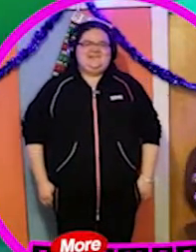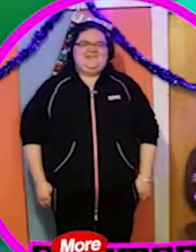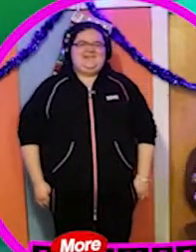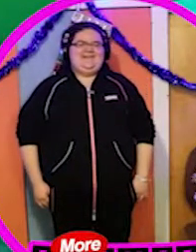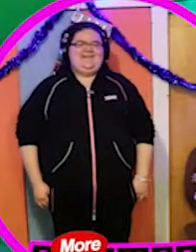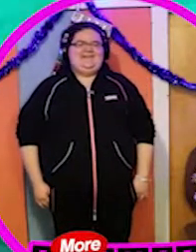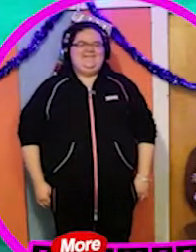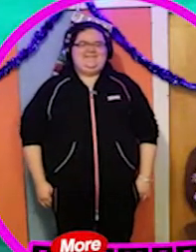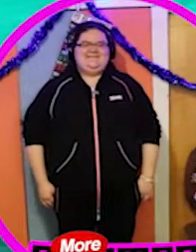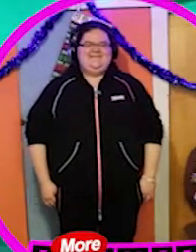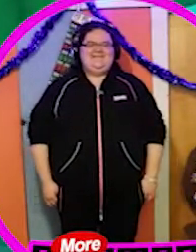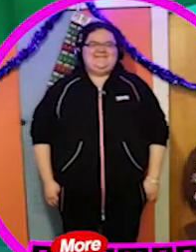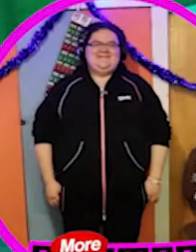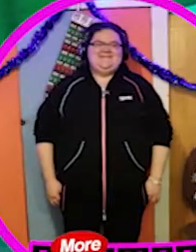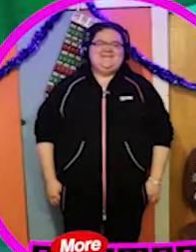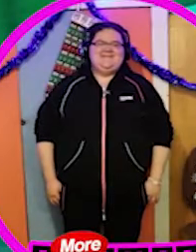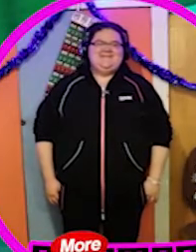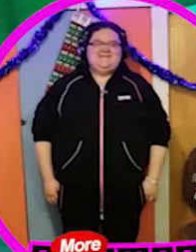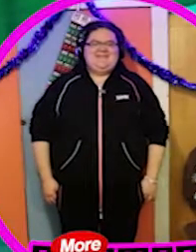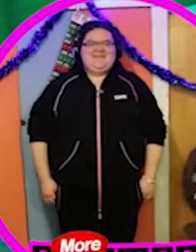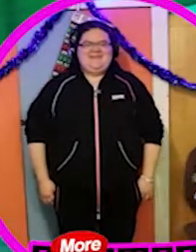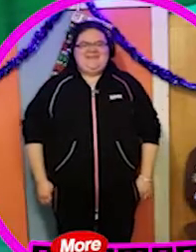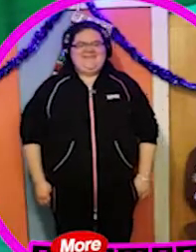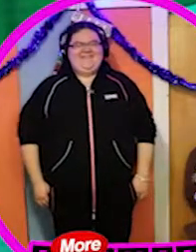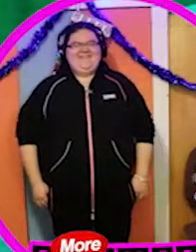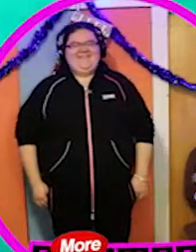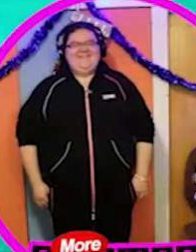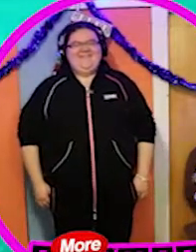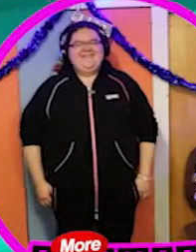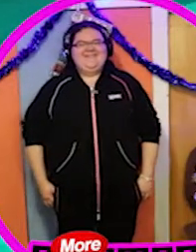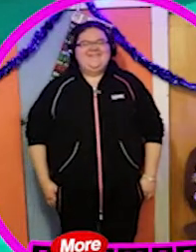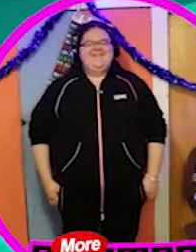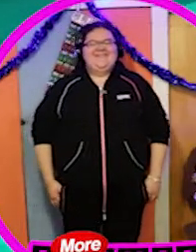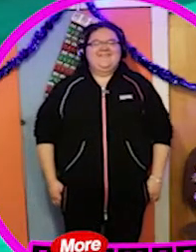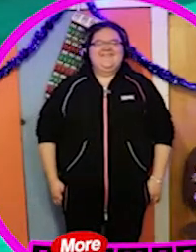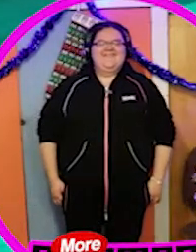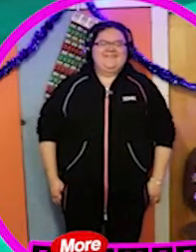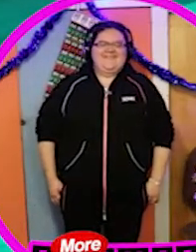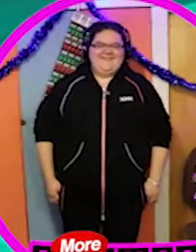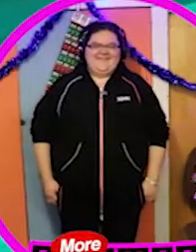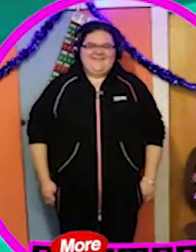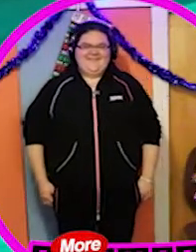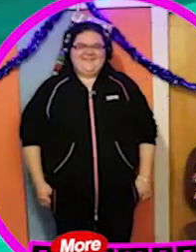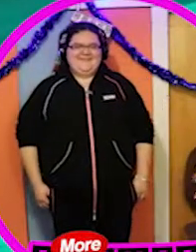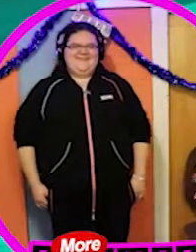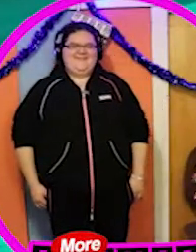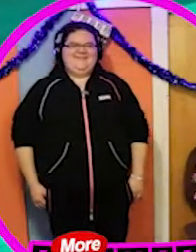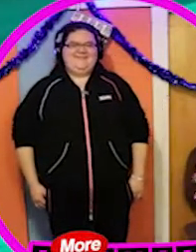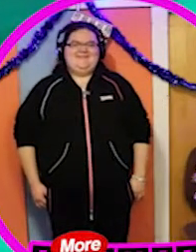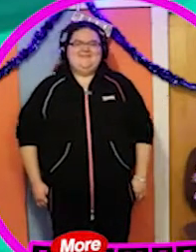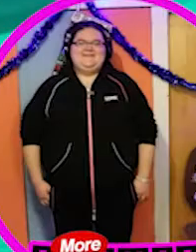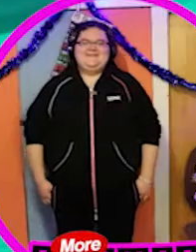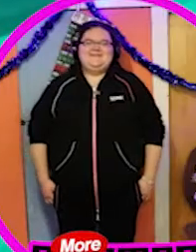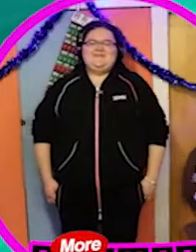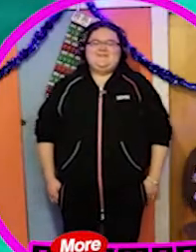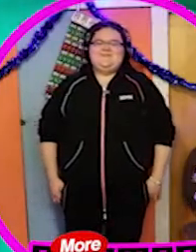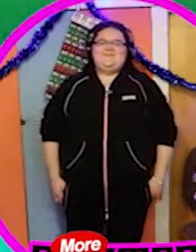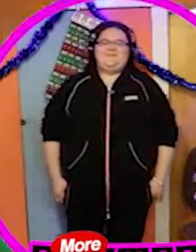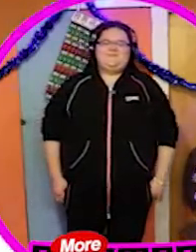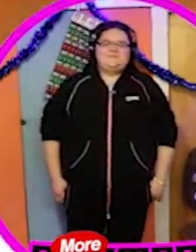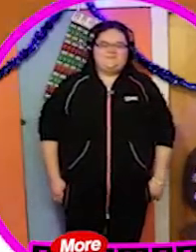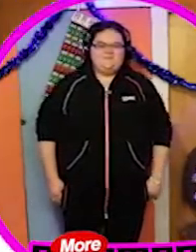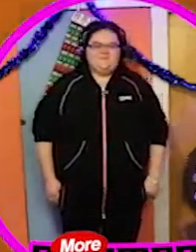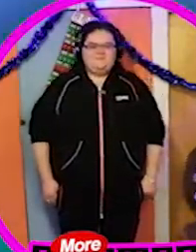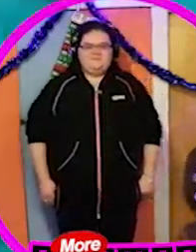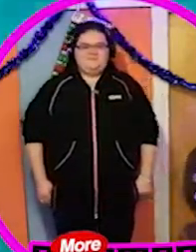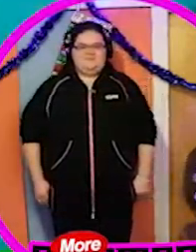We tema. Wow. Boys don't hit boys. Right, so we need to just try and naturally try and get score, and then we need to try and then whoever gets the